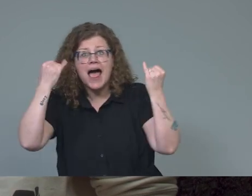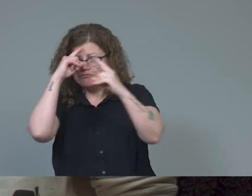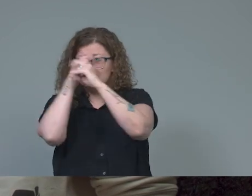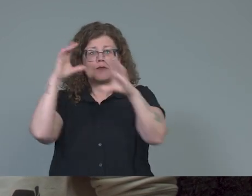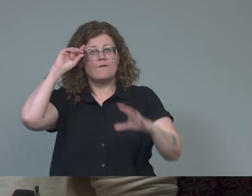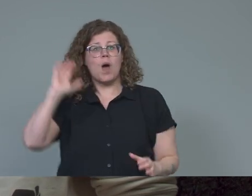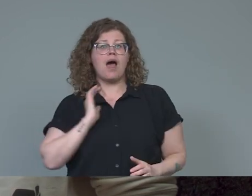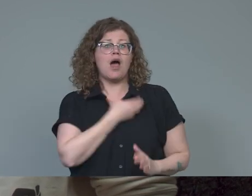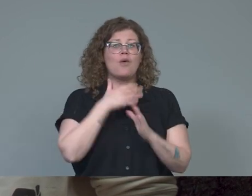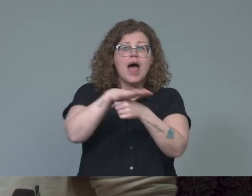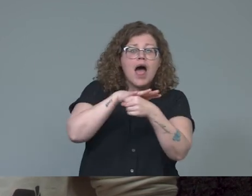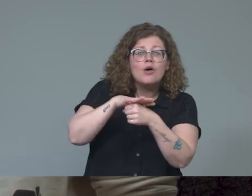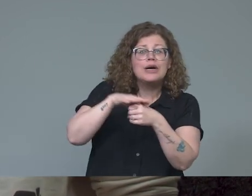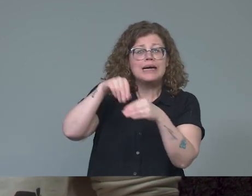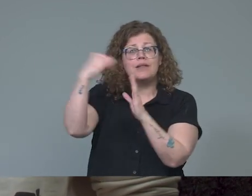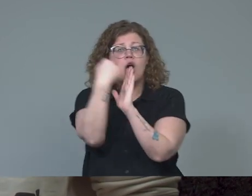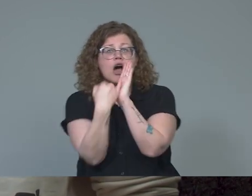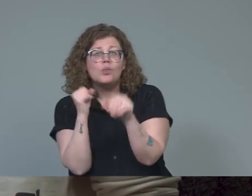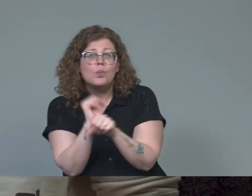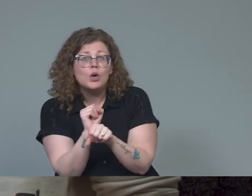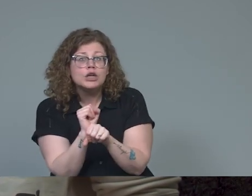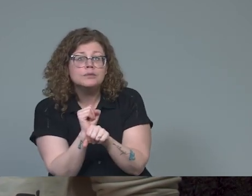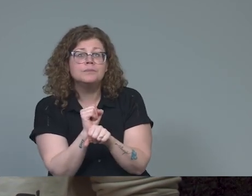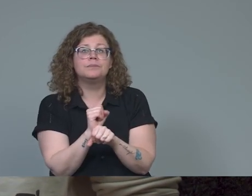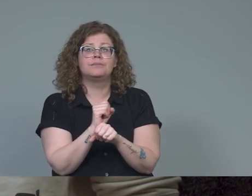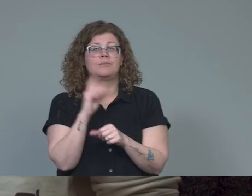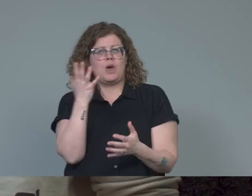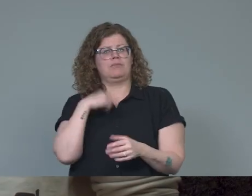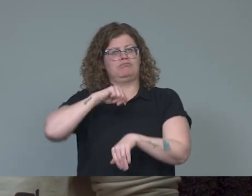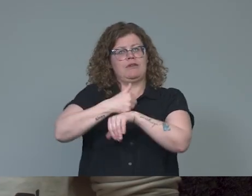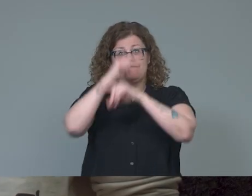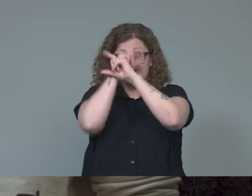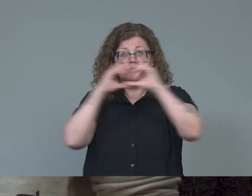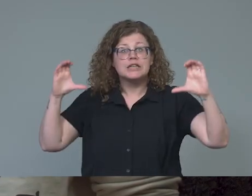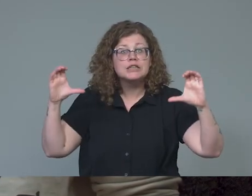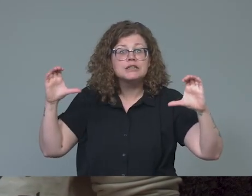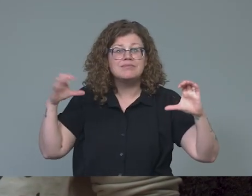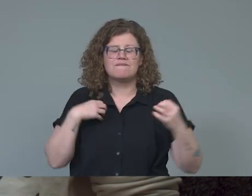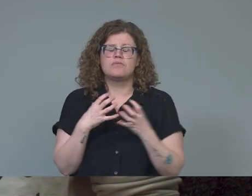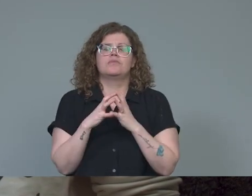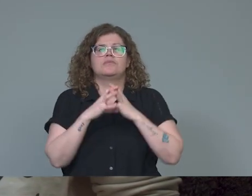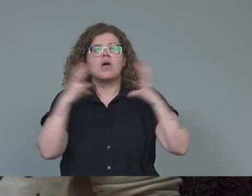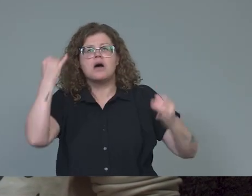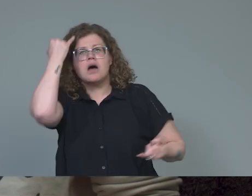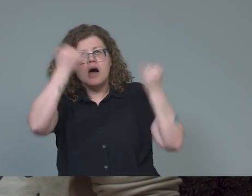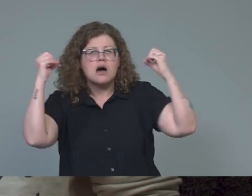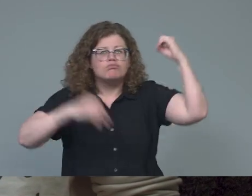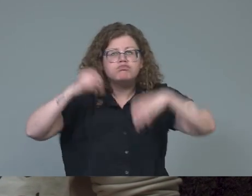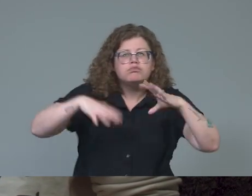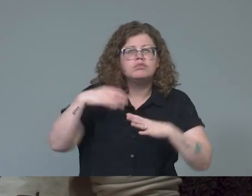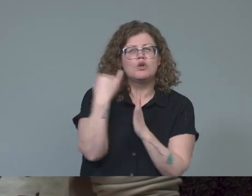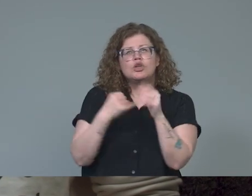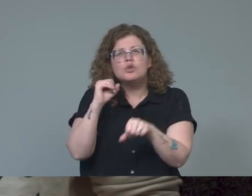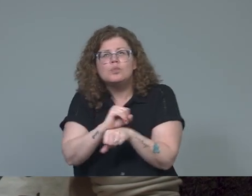would you guys want or where would you want it? Or if we see a space like a wall for a mural and we're like, oh,